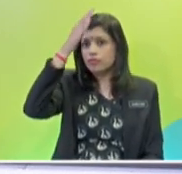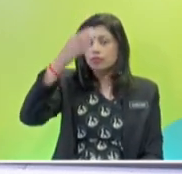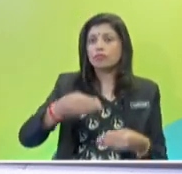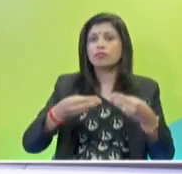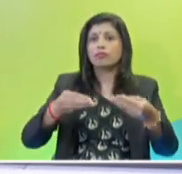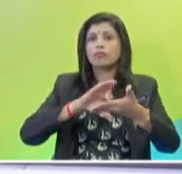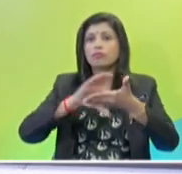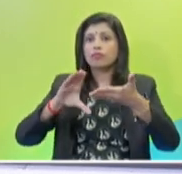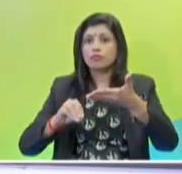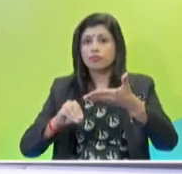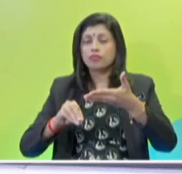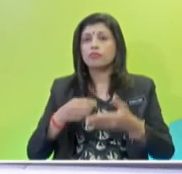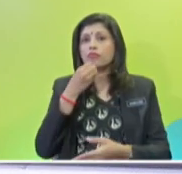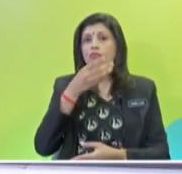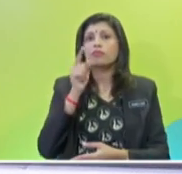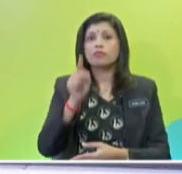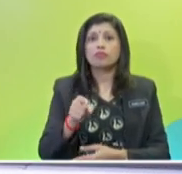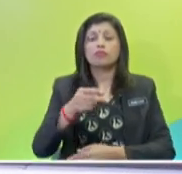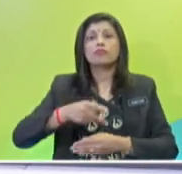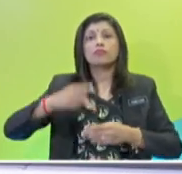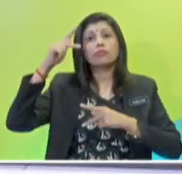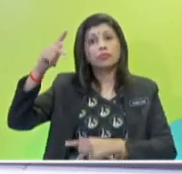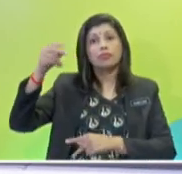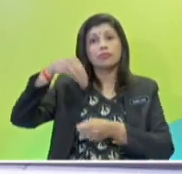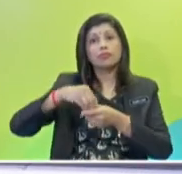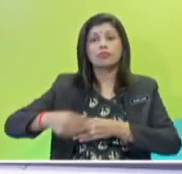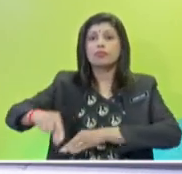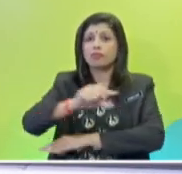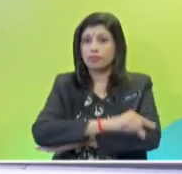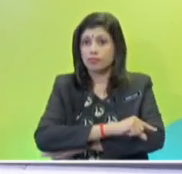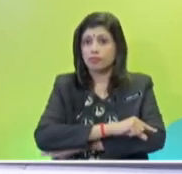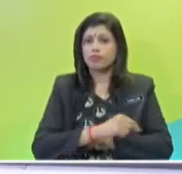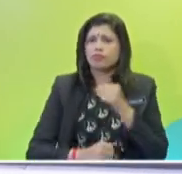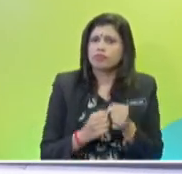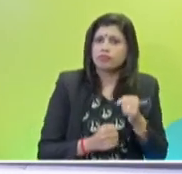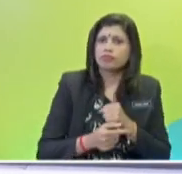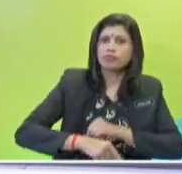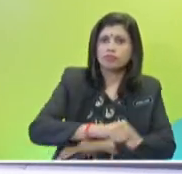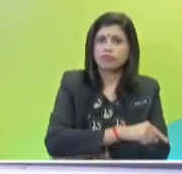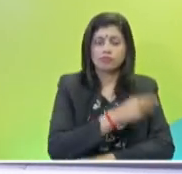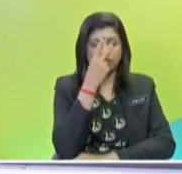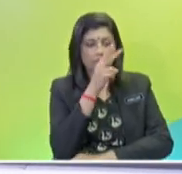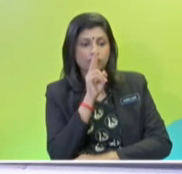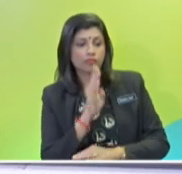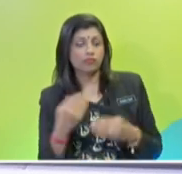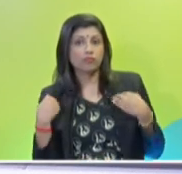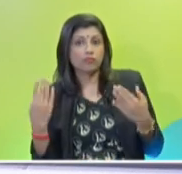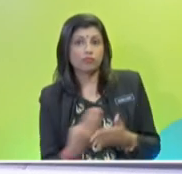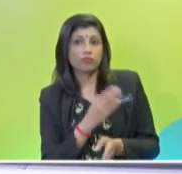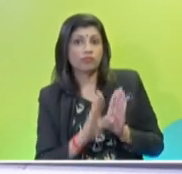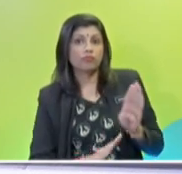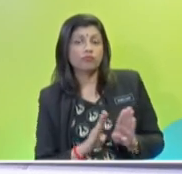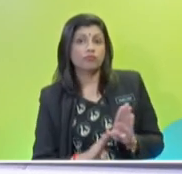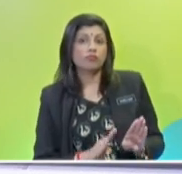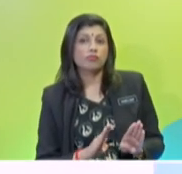him that his present was in the garden. So he ran to the garden. In the garden, Mark saw a new bike that was tied with two balloons. He rode it